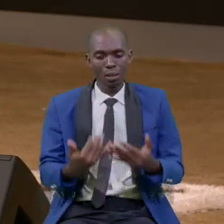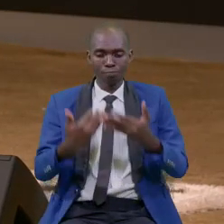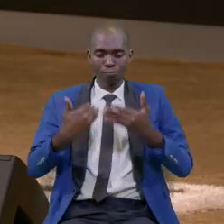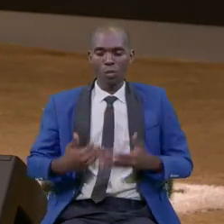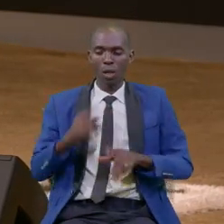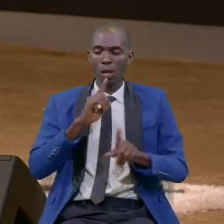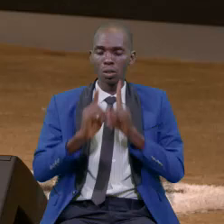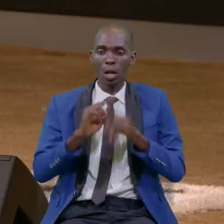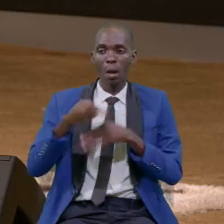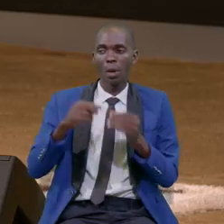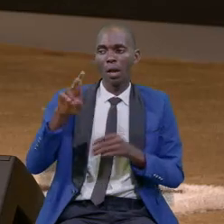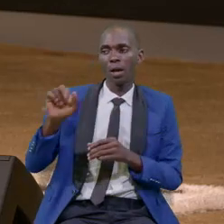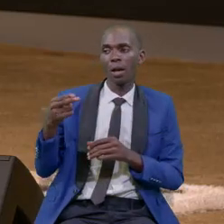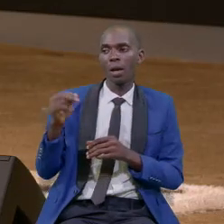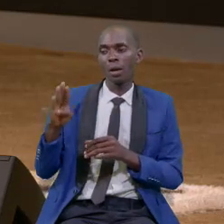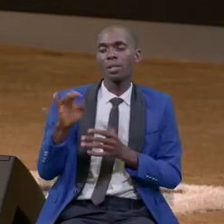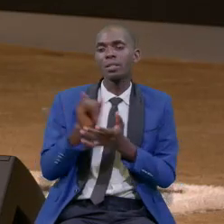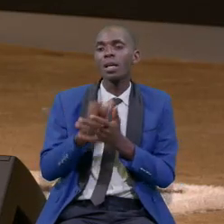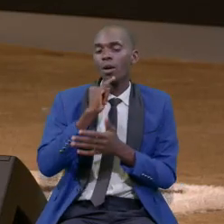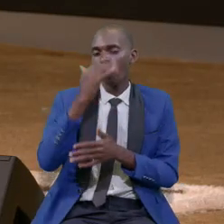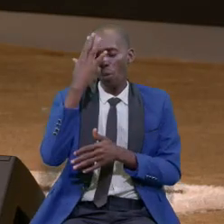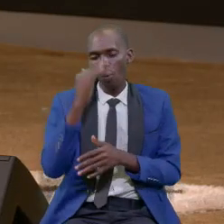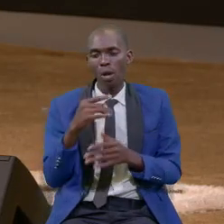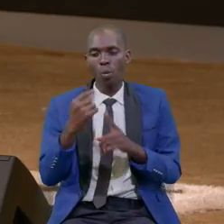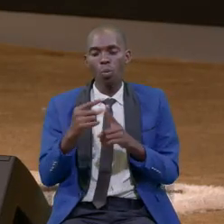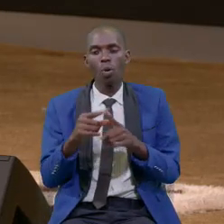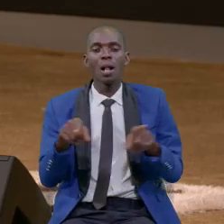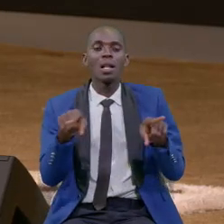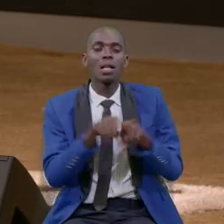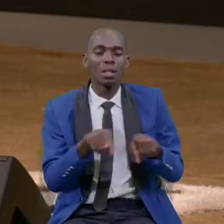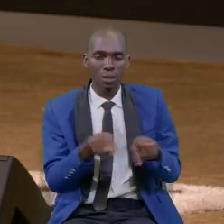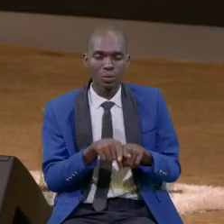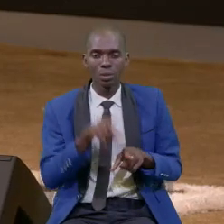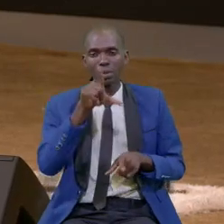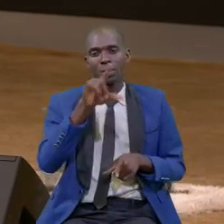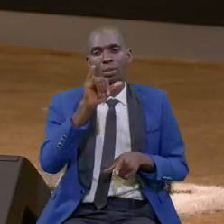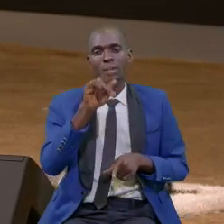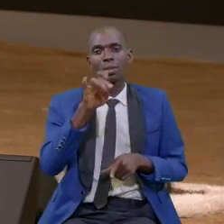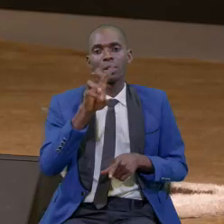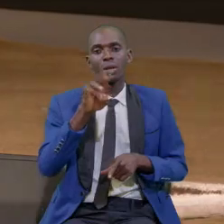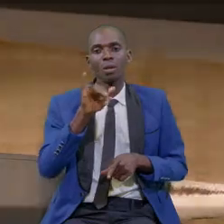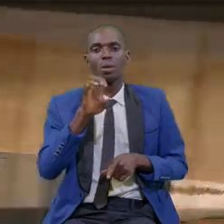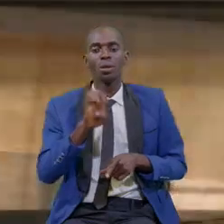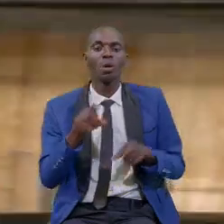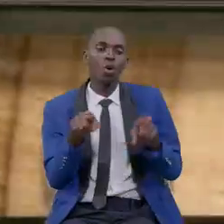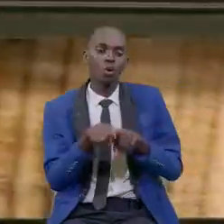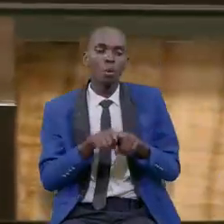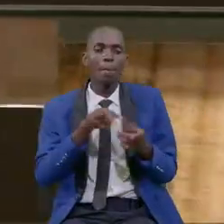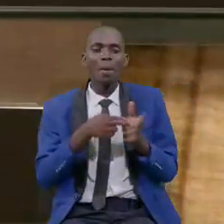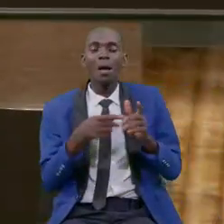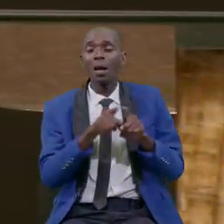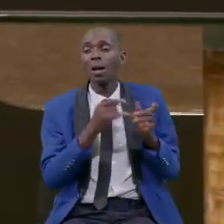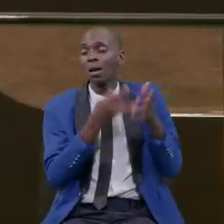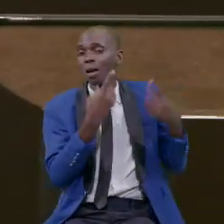likewise also, as it happened to Abraham, as it happened to all those other people that were saved by